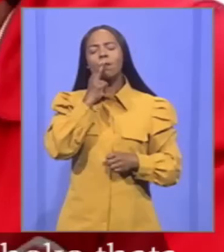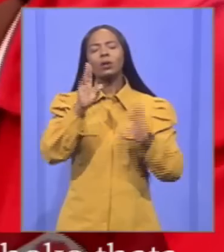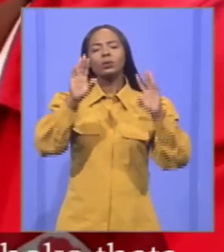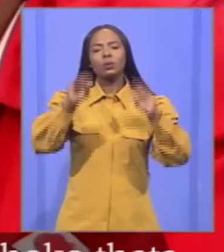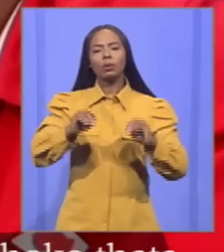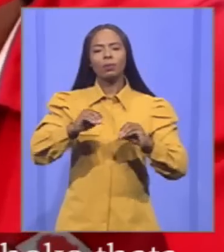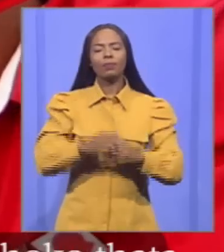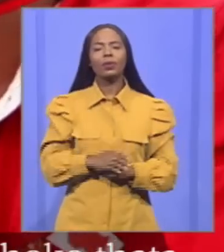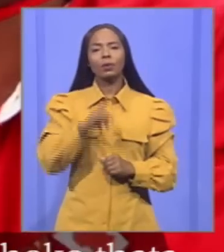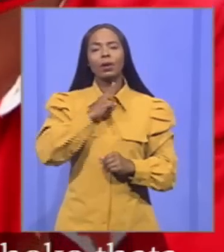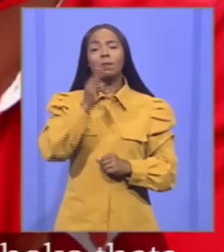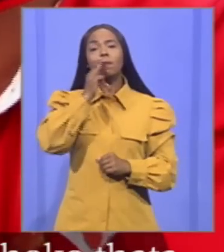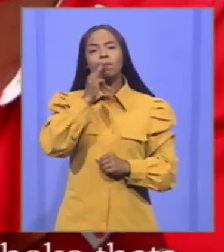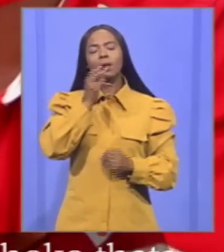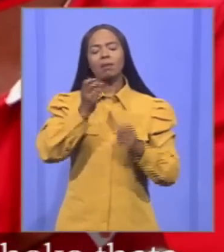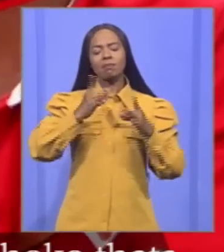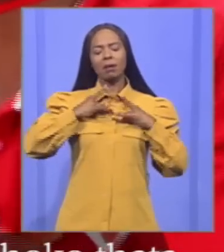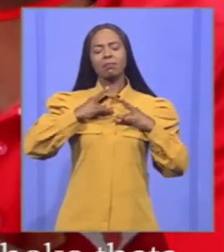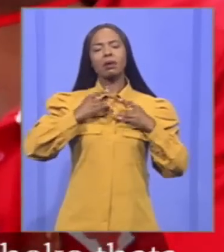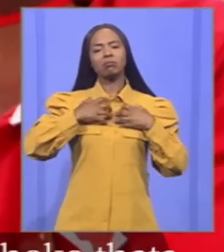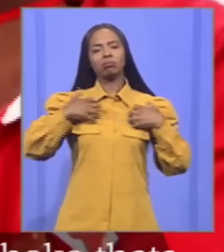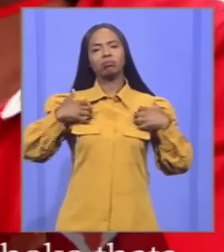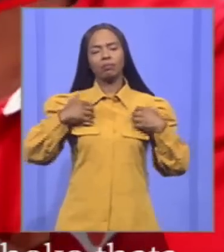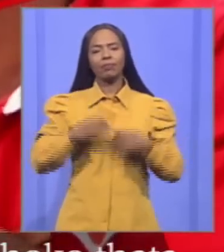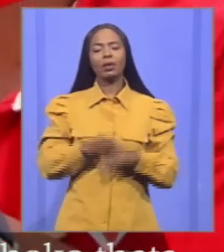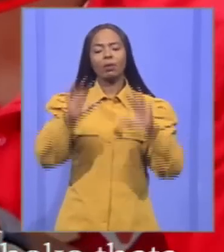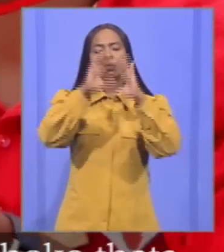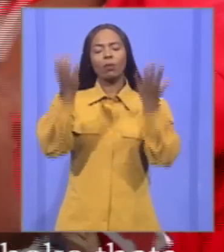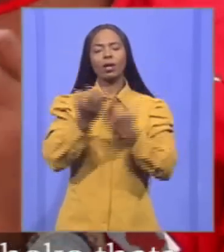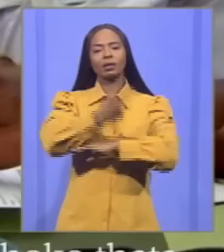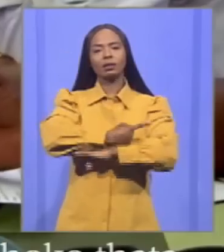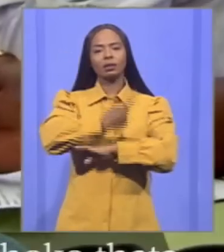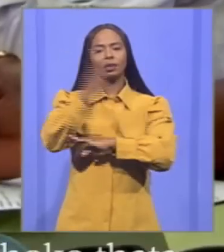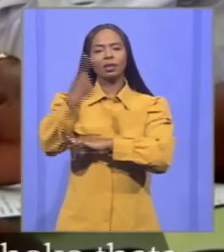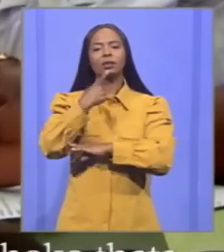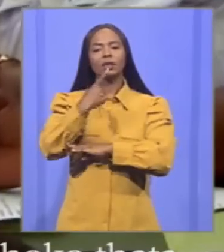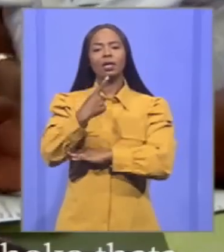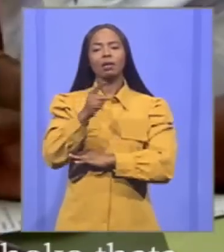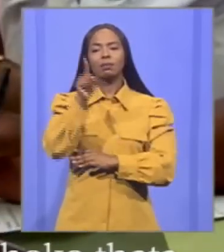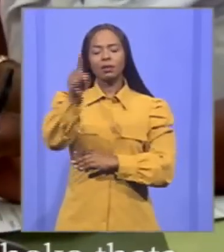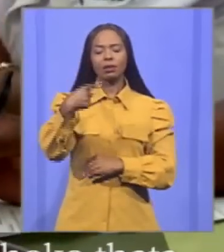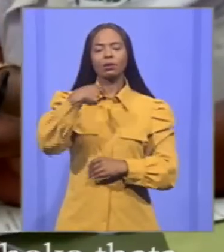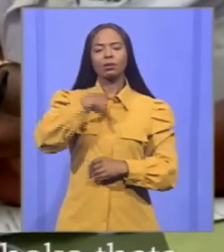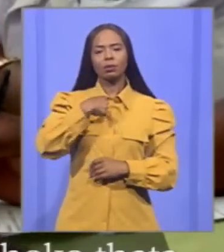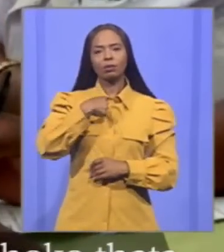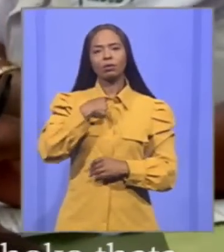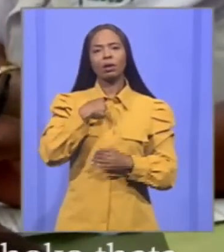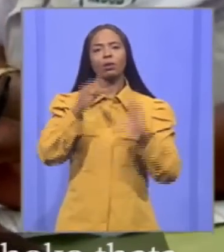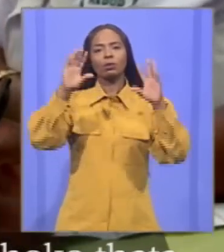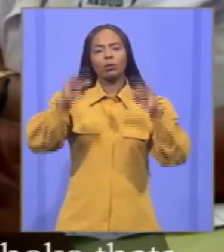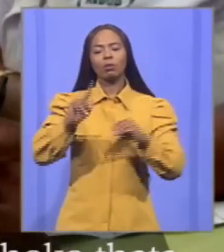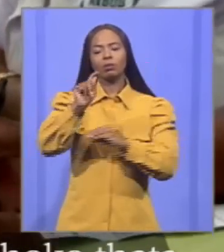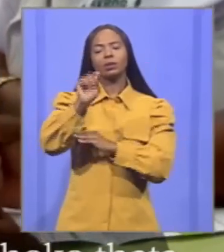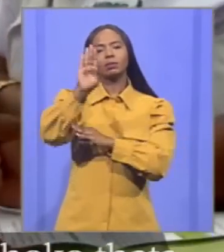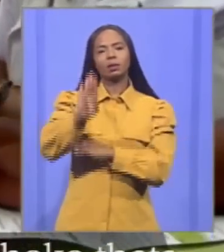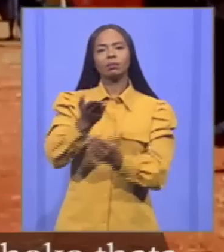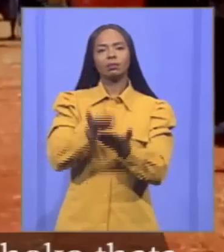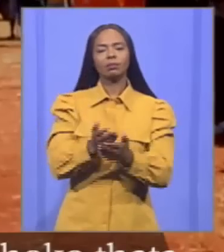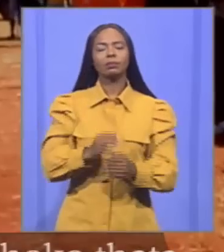mafatla. Tsatsi la lefatshe la lefuba le hopotswe tlasa sehloho se reng nna le wena re ka kgona ho fedisa